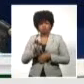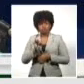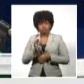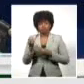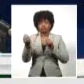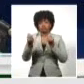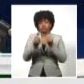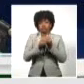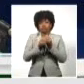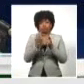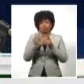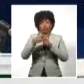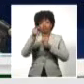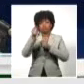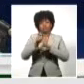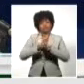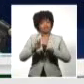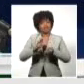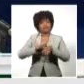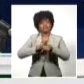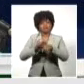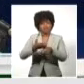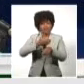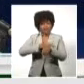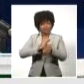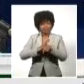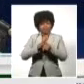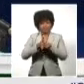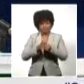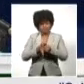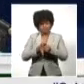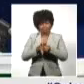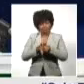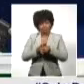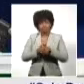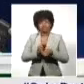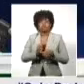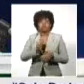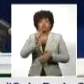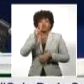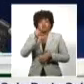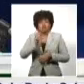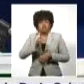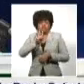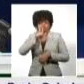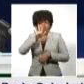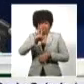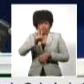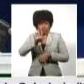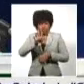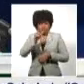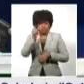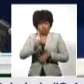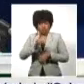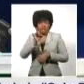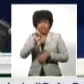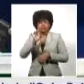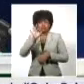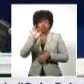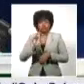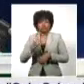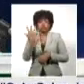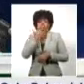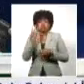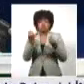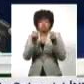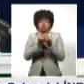85.2% of them, were contacts of confirmed cases, and 5, that is 15%, the